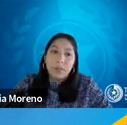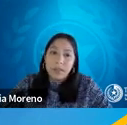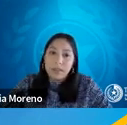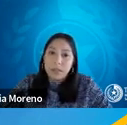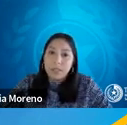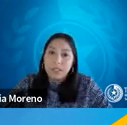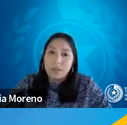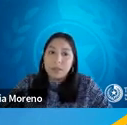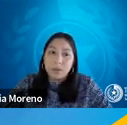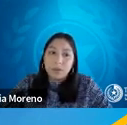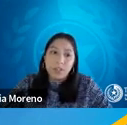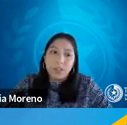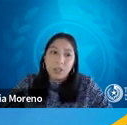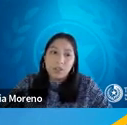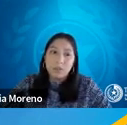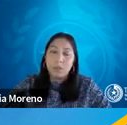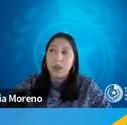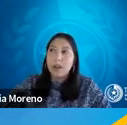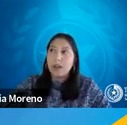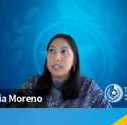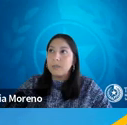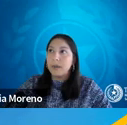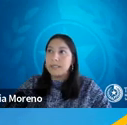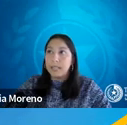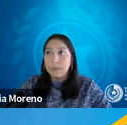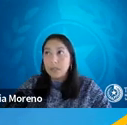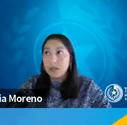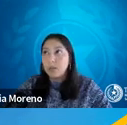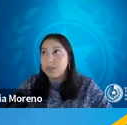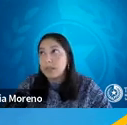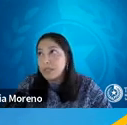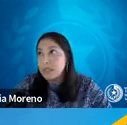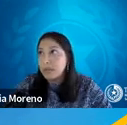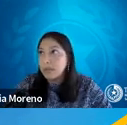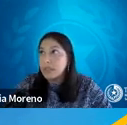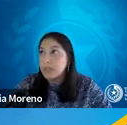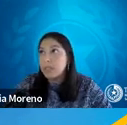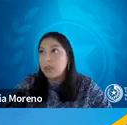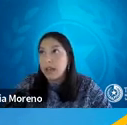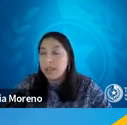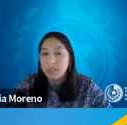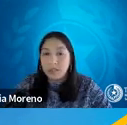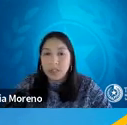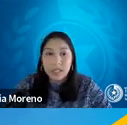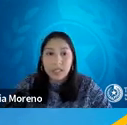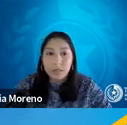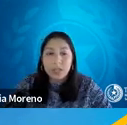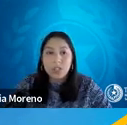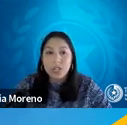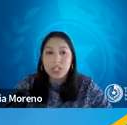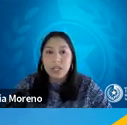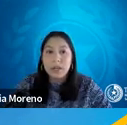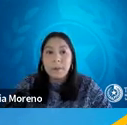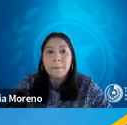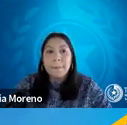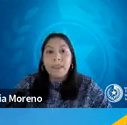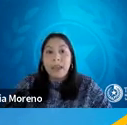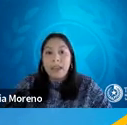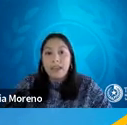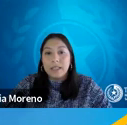are funded by the Substance Abuse Prevention and Treatment Block Grant by SAMHSA, or the Substance Abuse and Mental Health Services